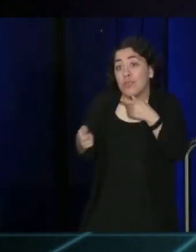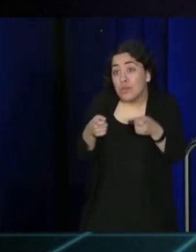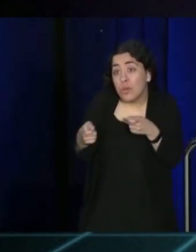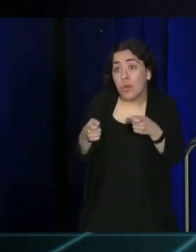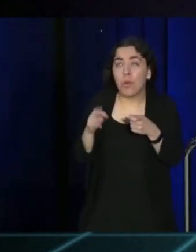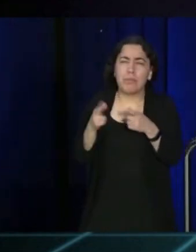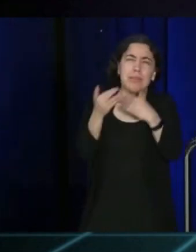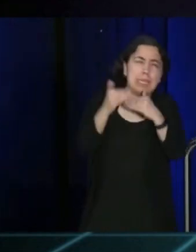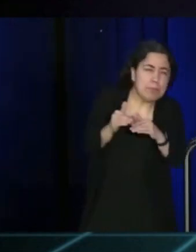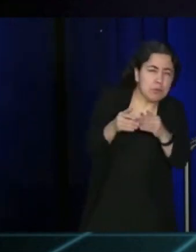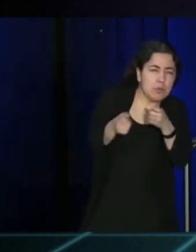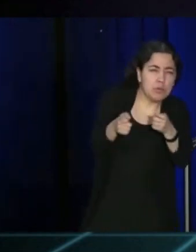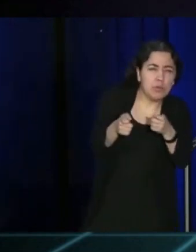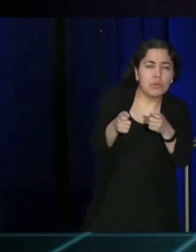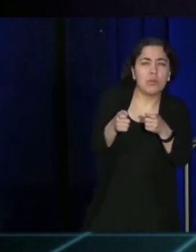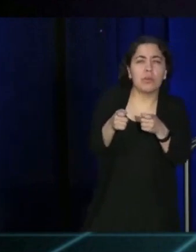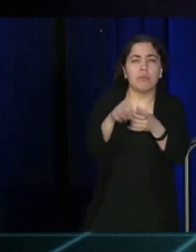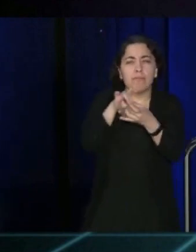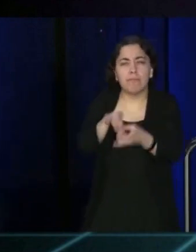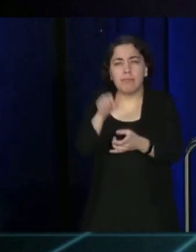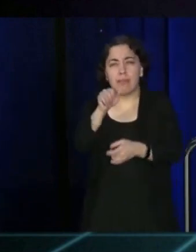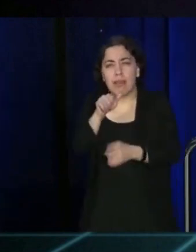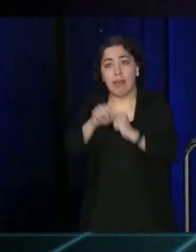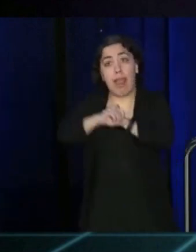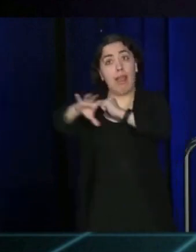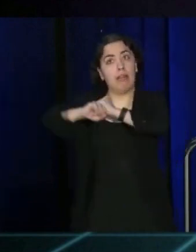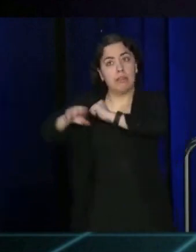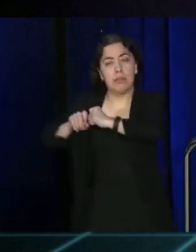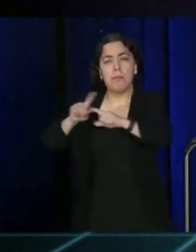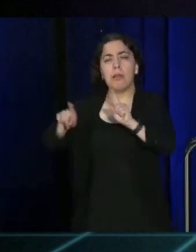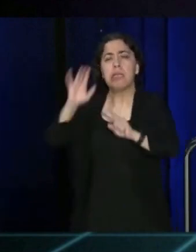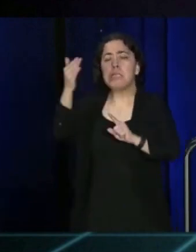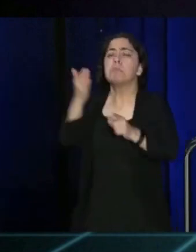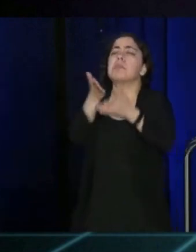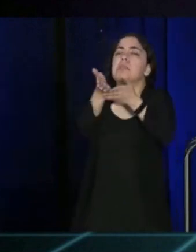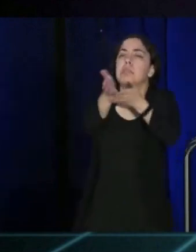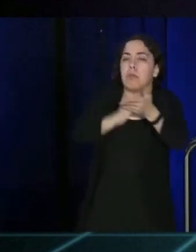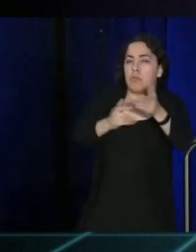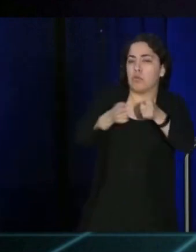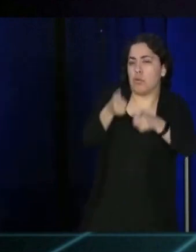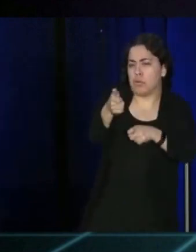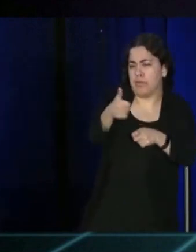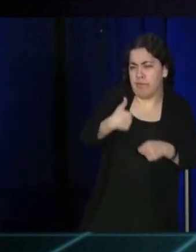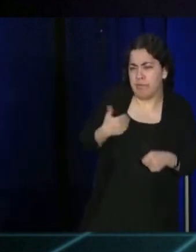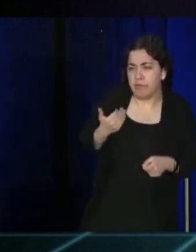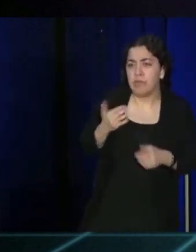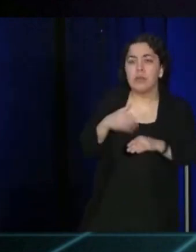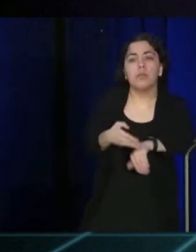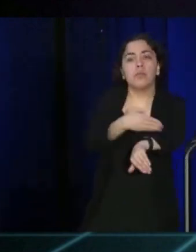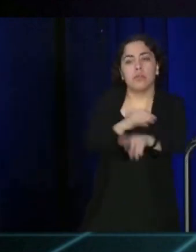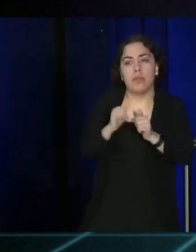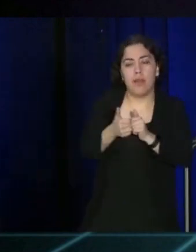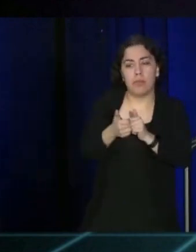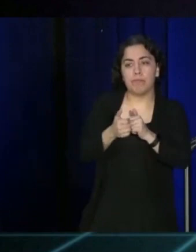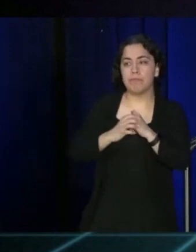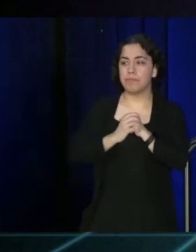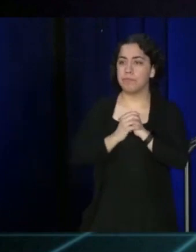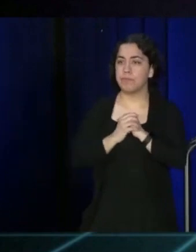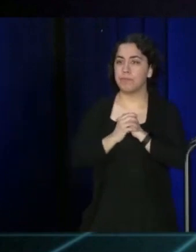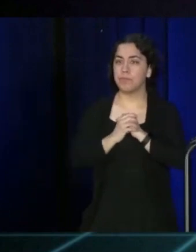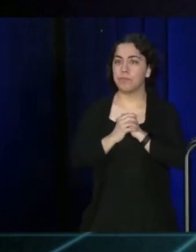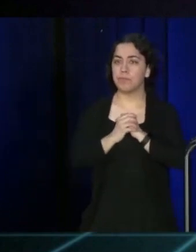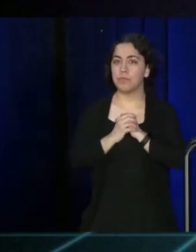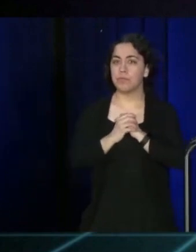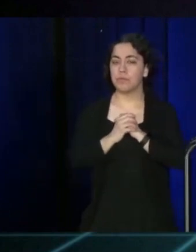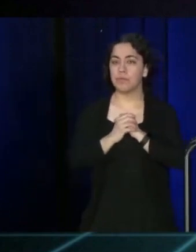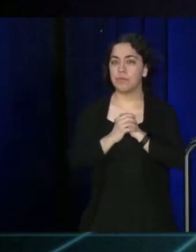control over the ads or how they're shown or whatever, but you do have some. So here's how we can do better with this.